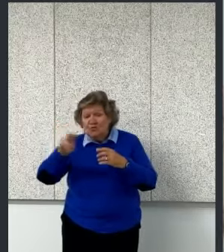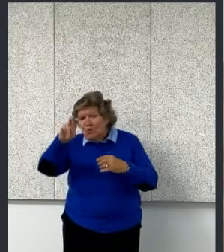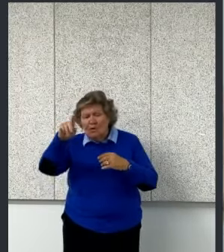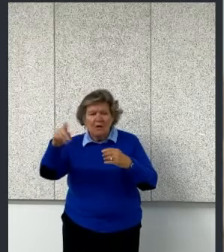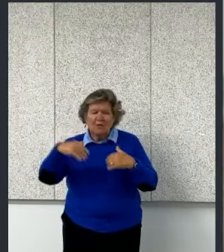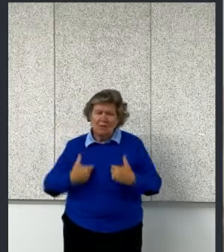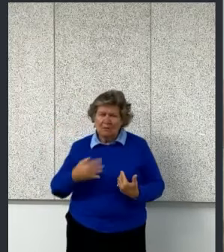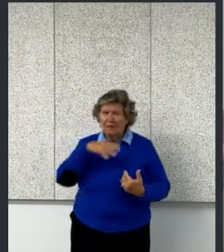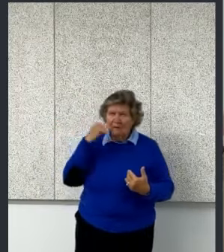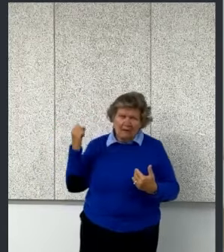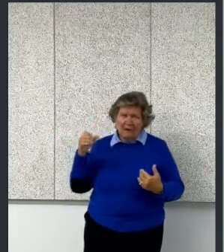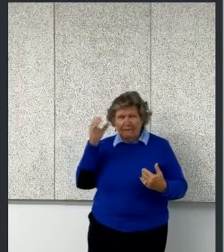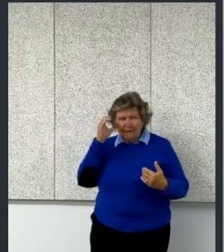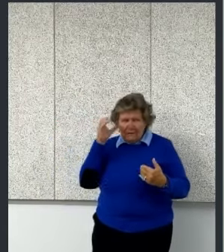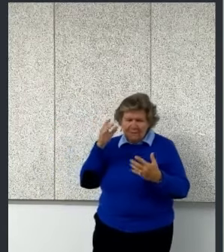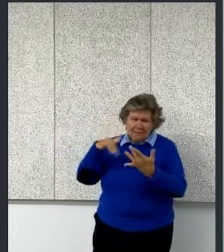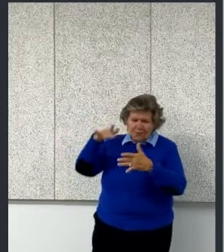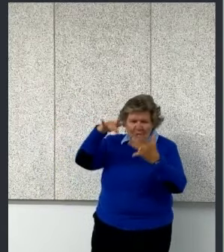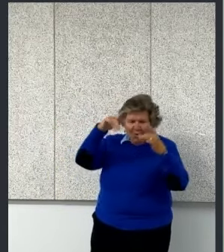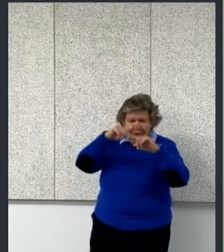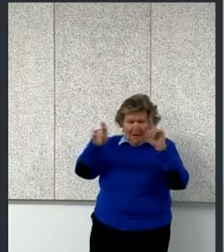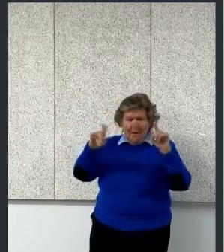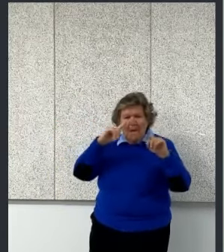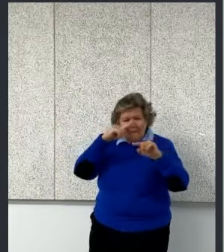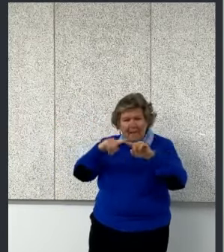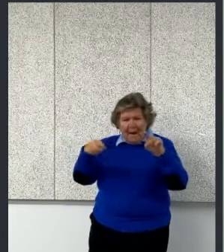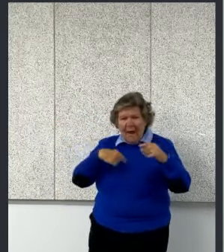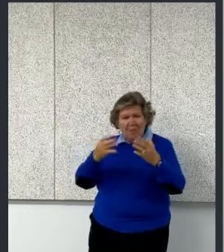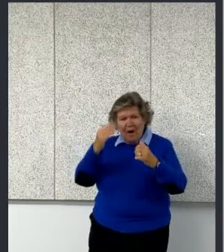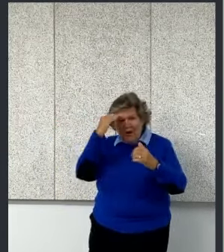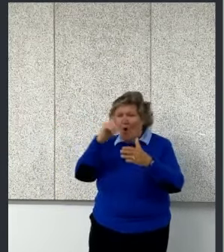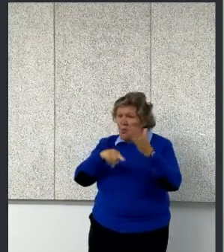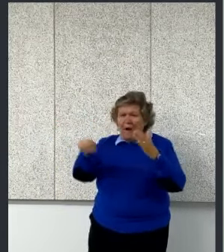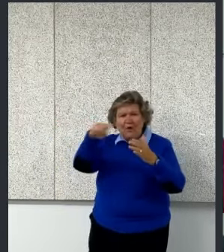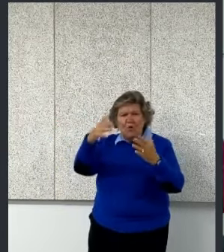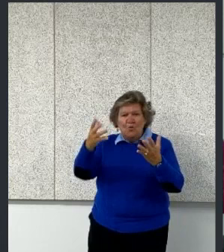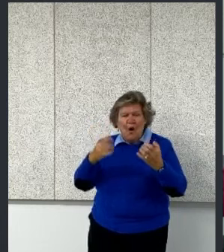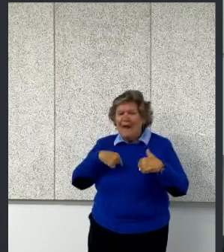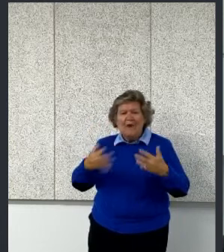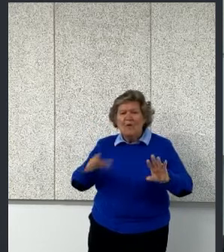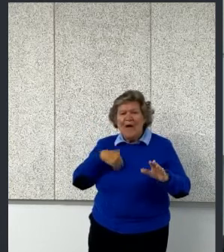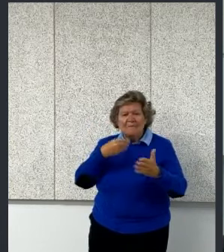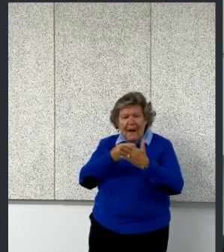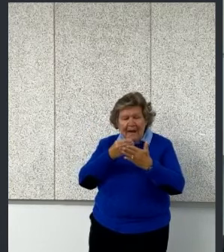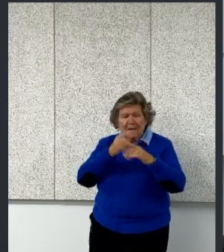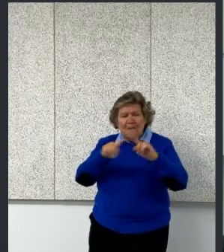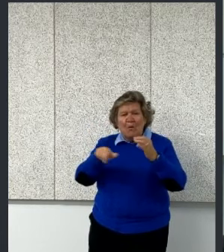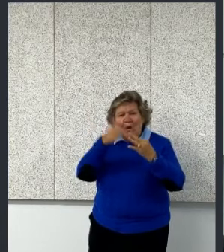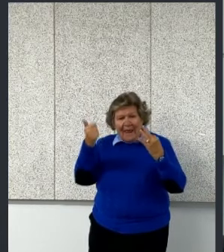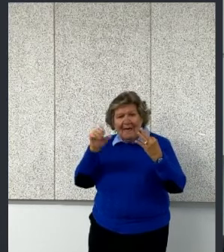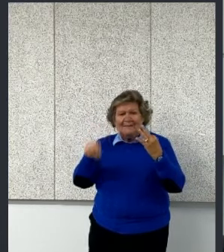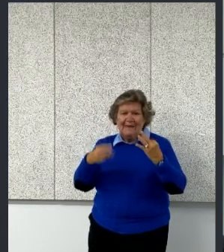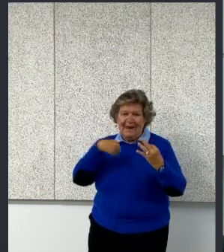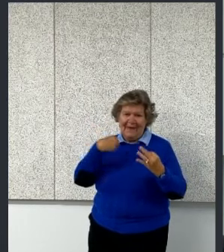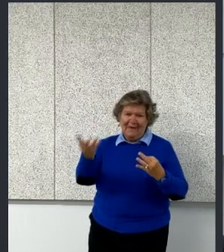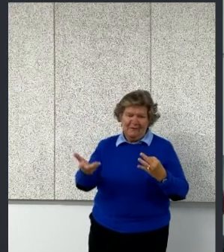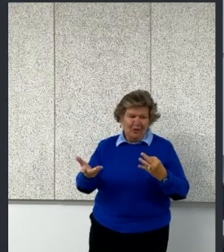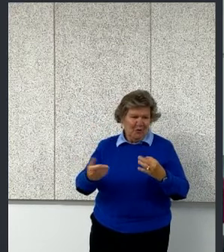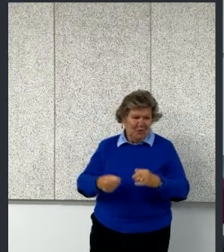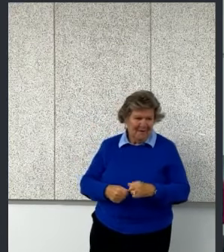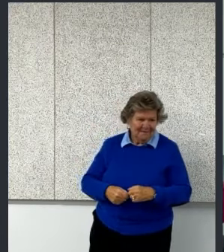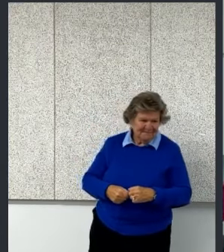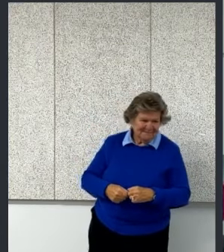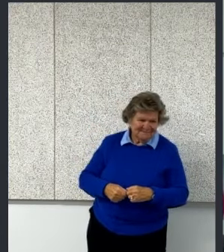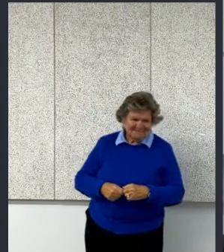like? What is it? That's what we want to know about. Well, we have some responses live in the room.